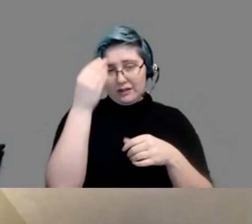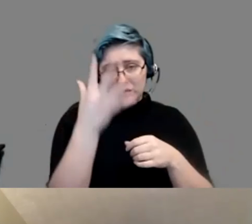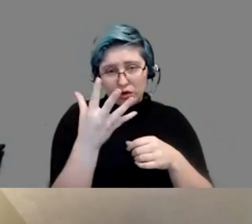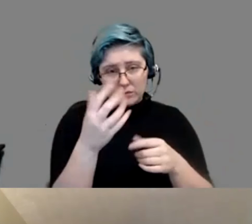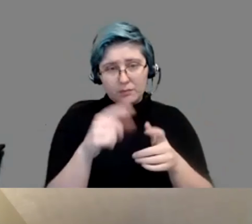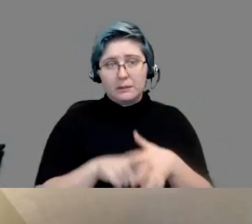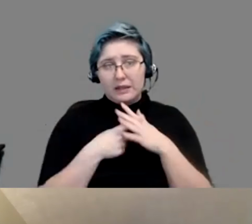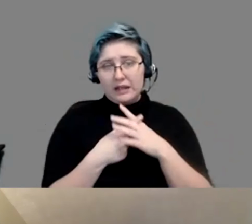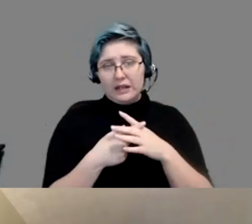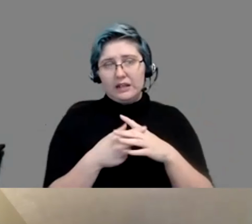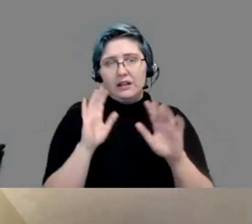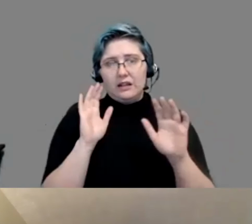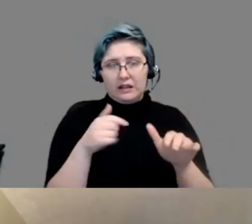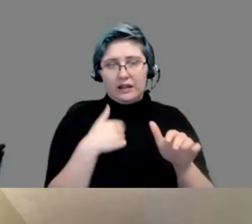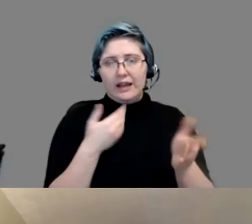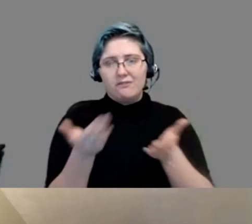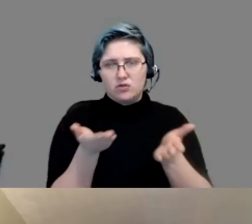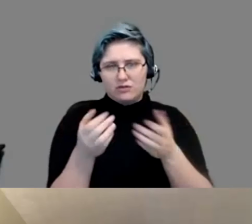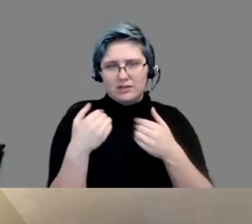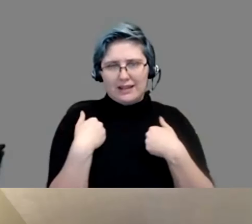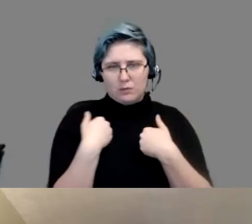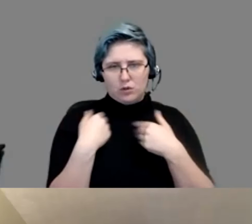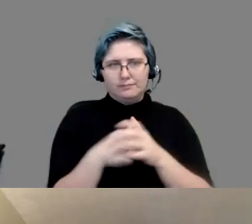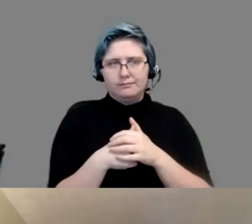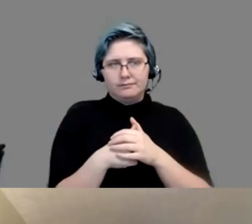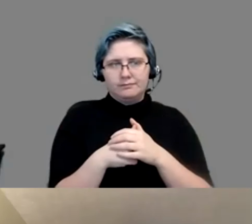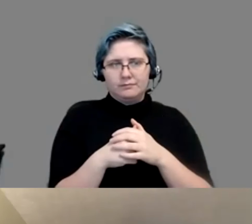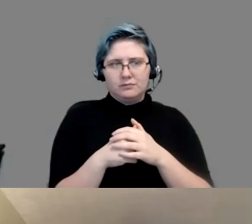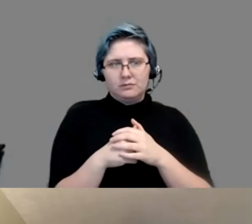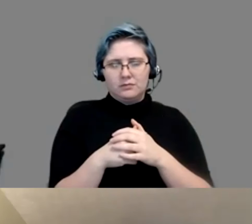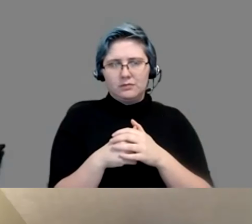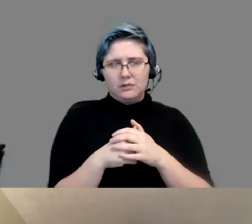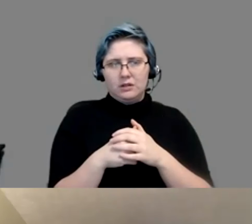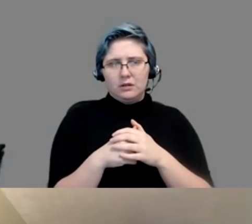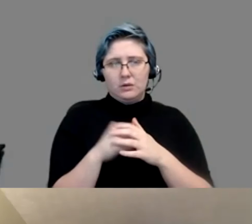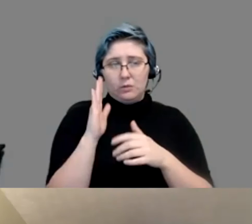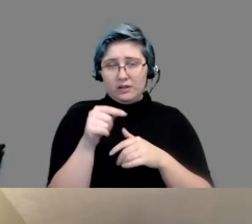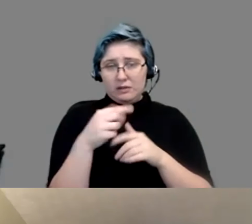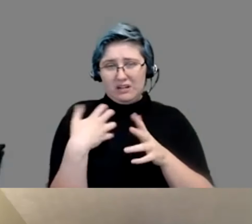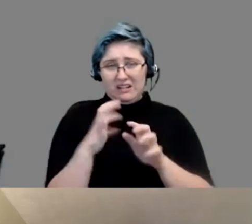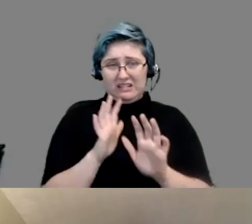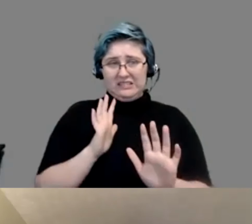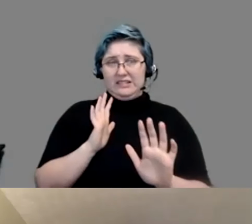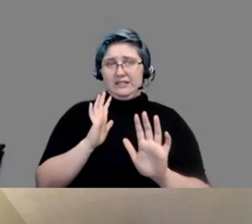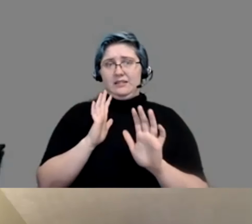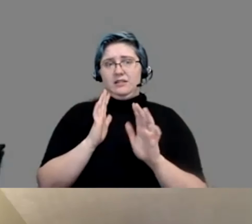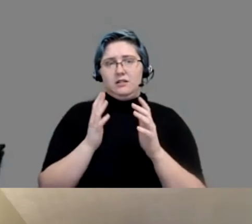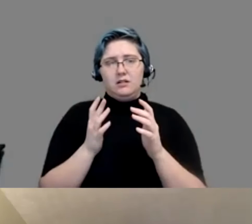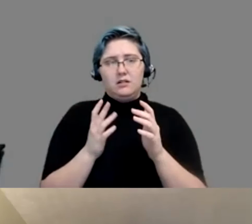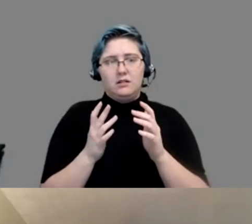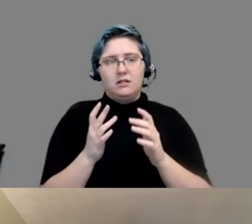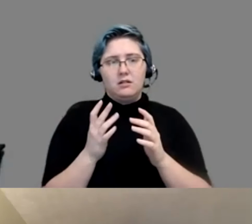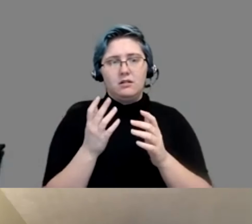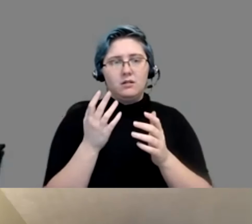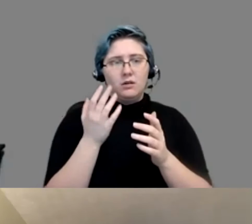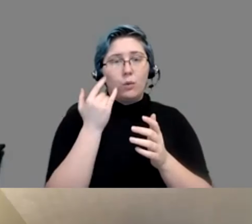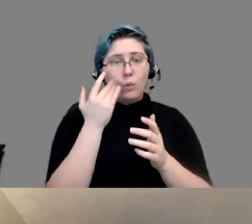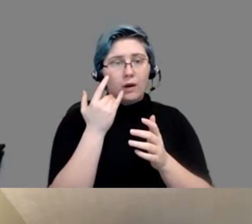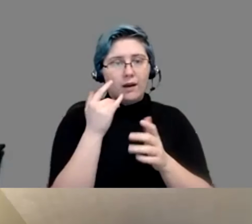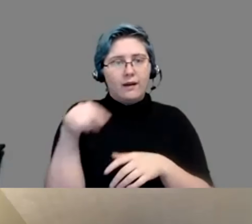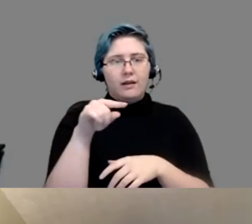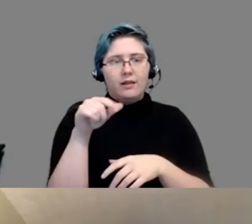front, I have a service animal, where they kind of want to back away from that real quick because they're